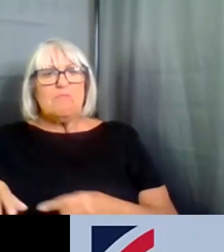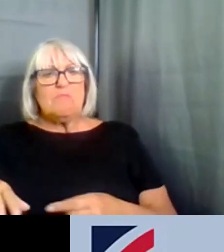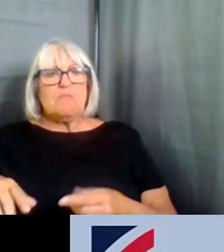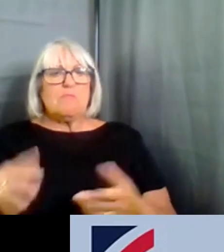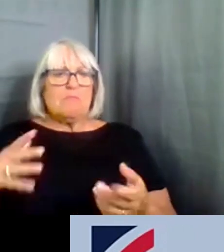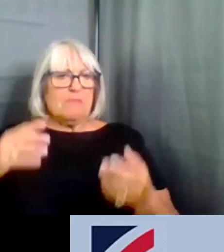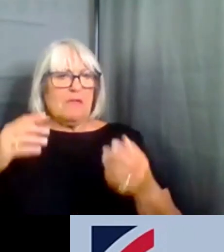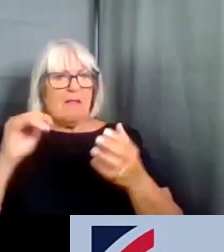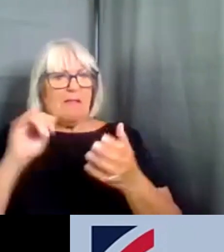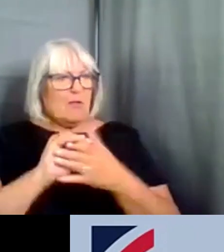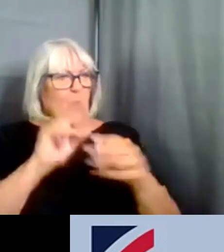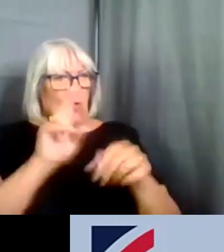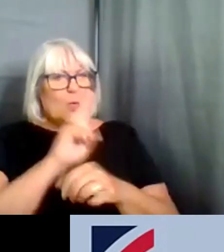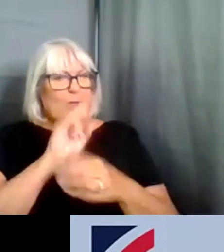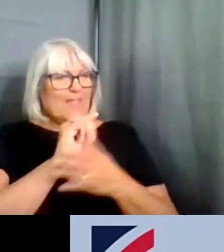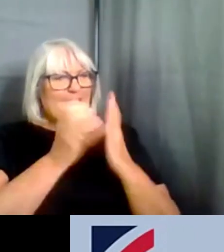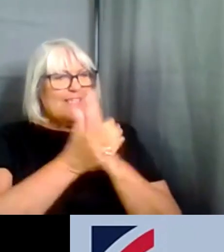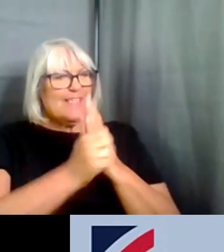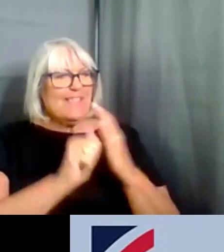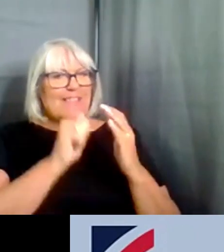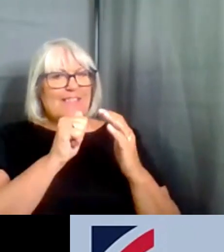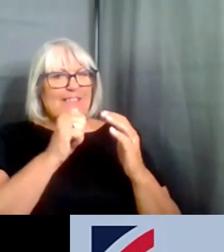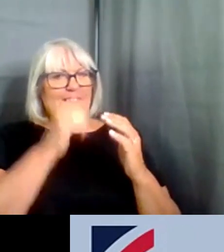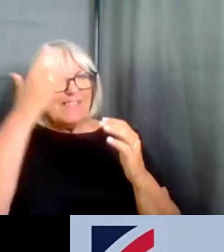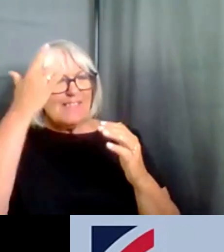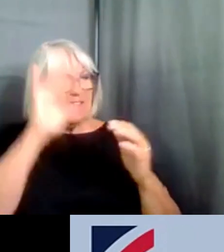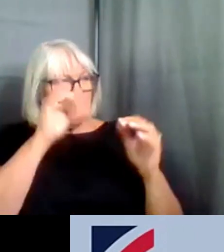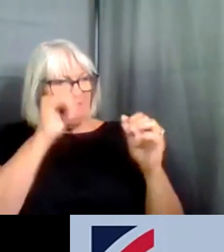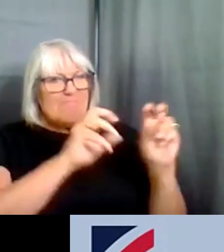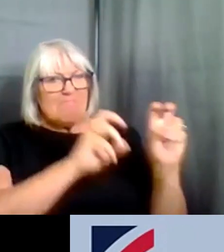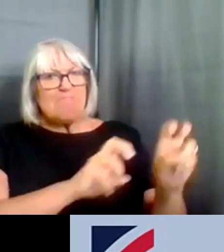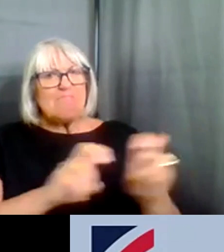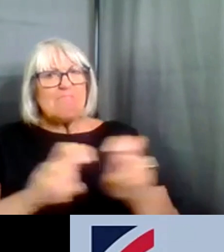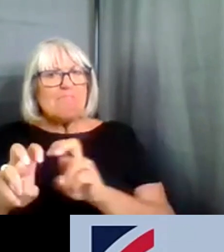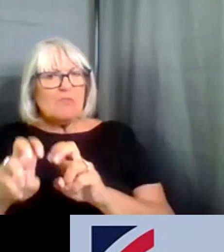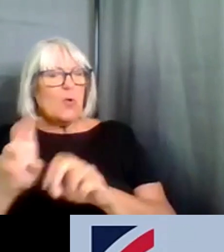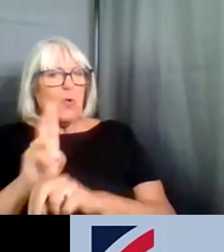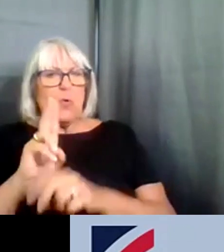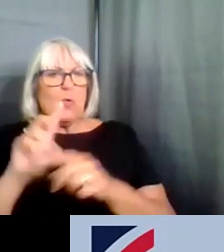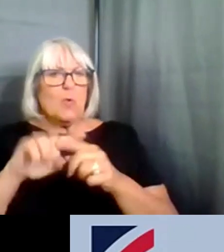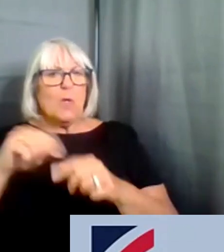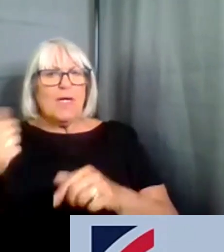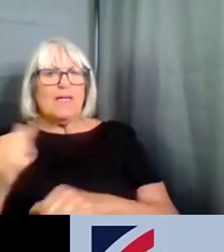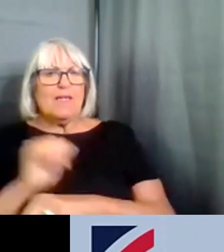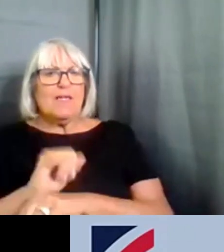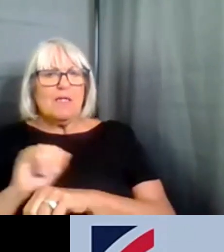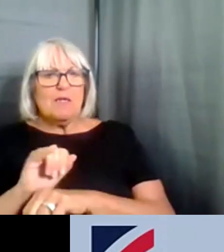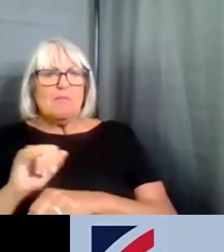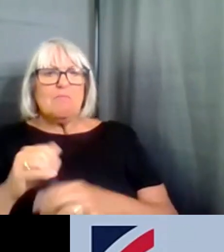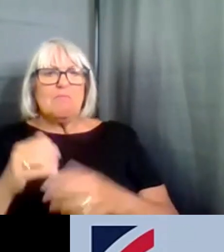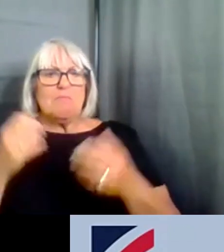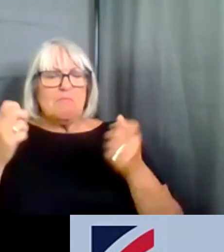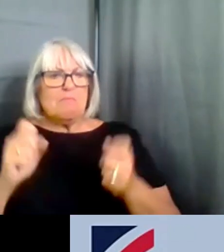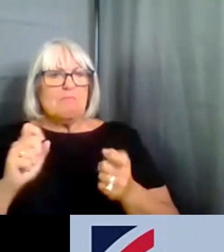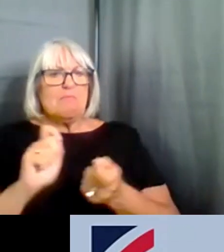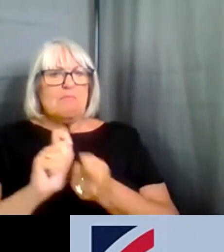translate. And those can create barriers which can be remediated through policy change, and can create pathways for people